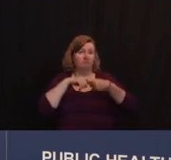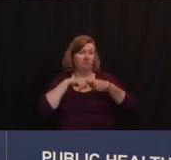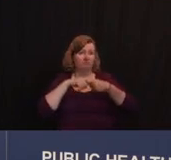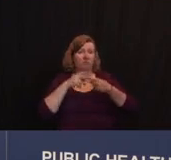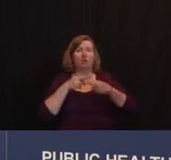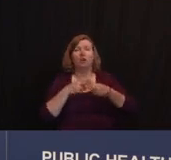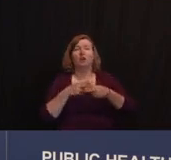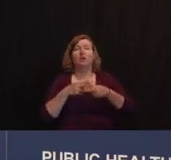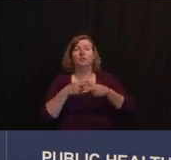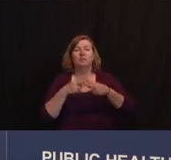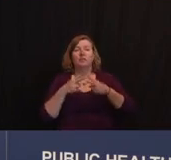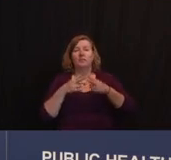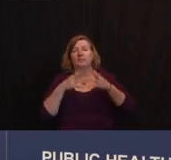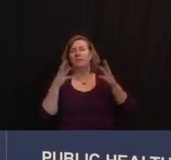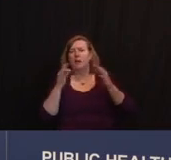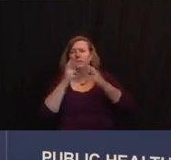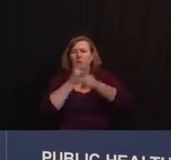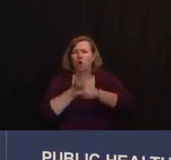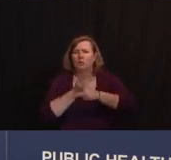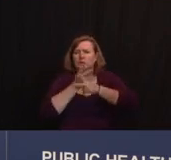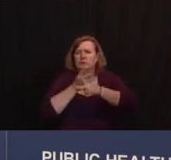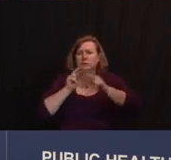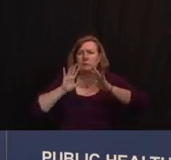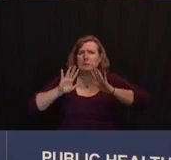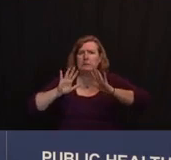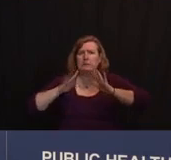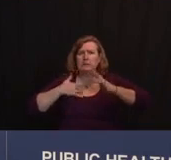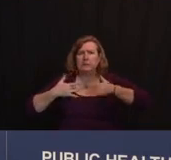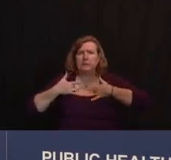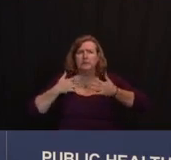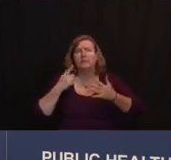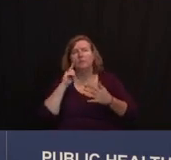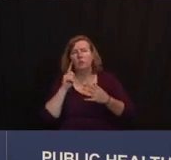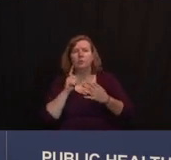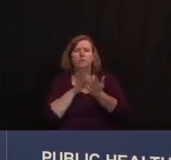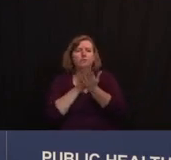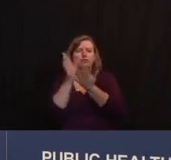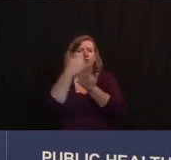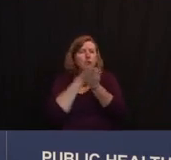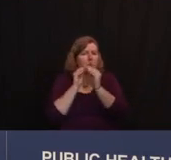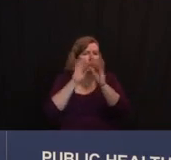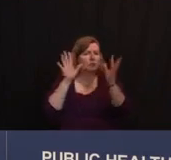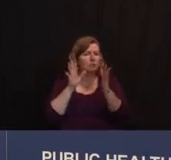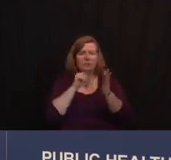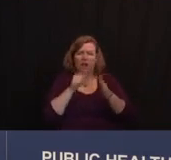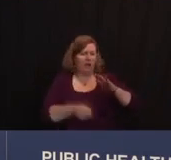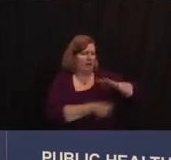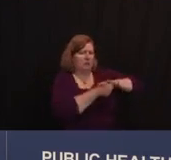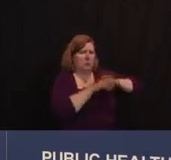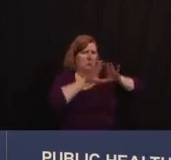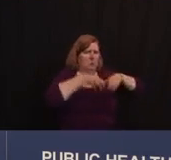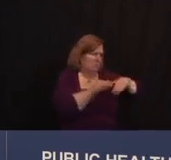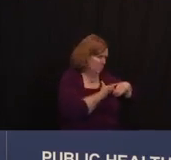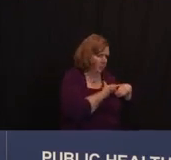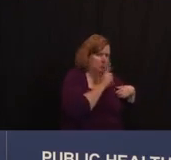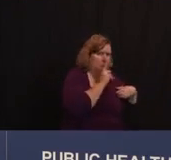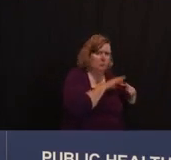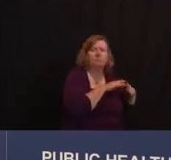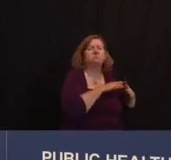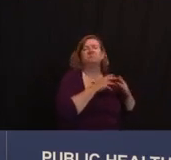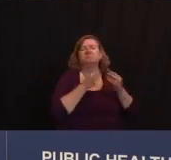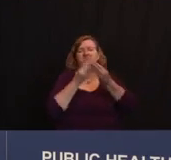caution. But really, it's about transparency and about making sure that the public understands